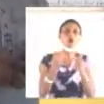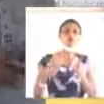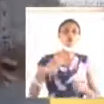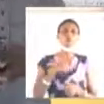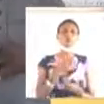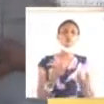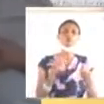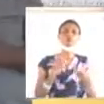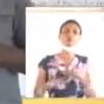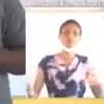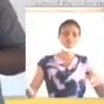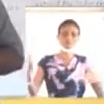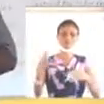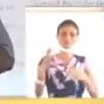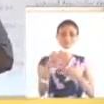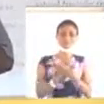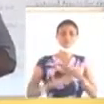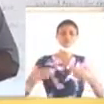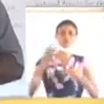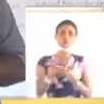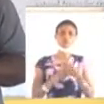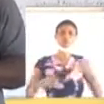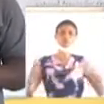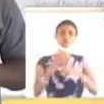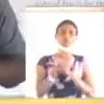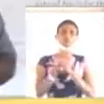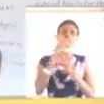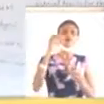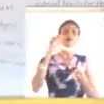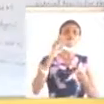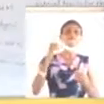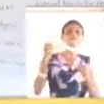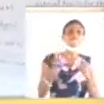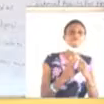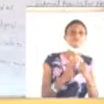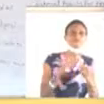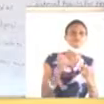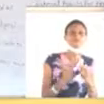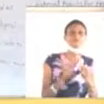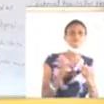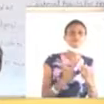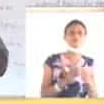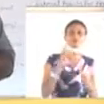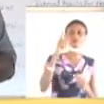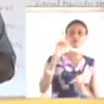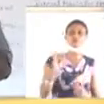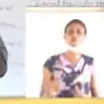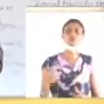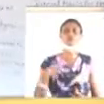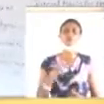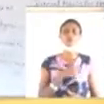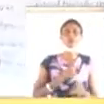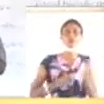the summary of to this teaching. Firstly, we